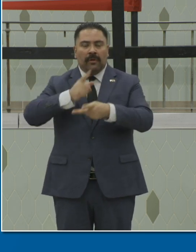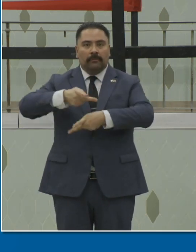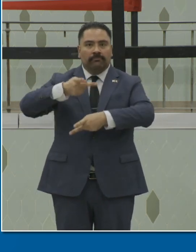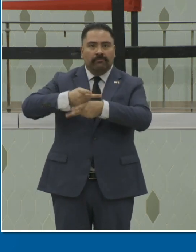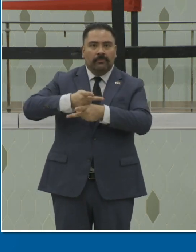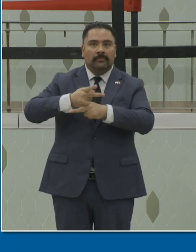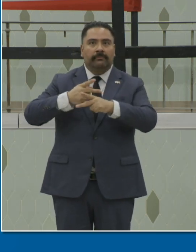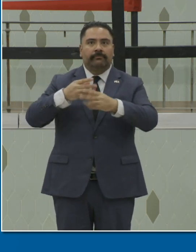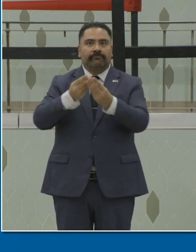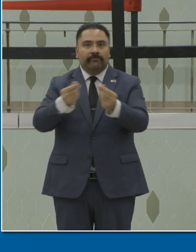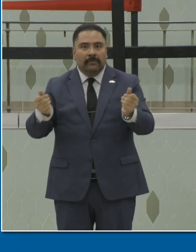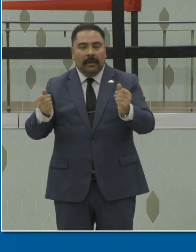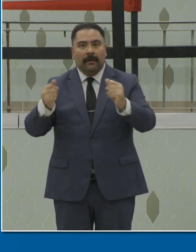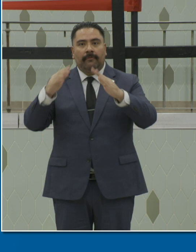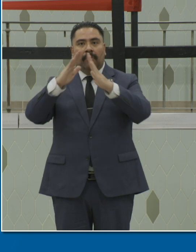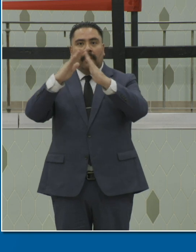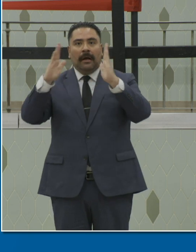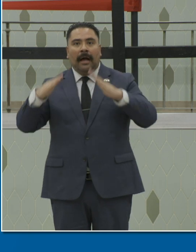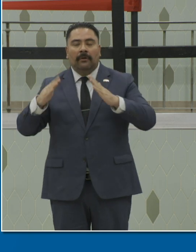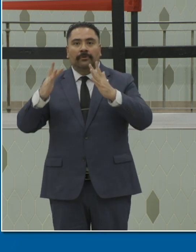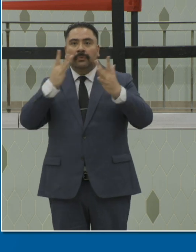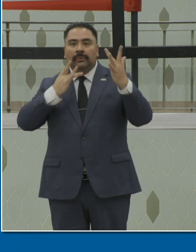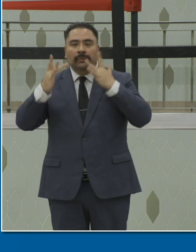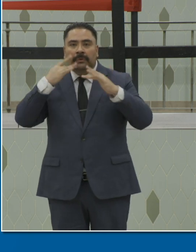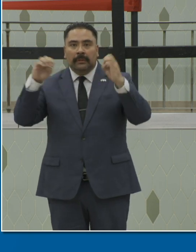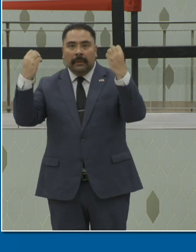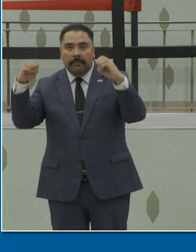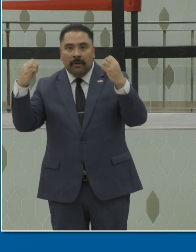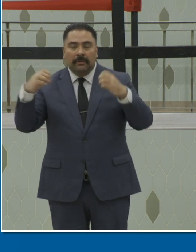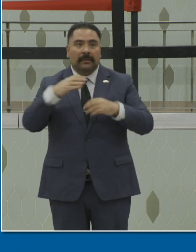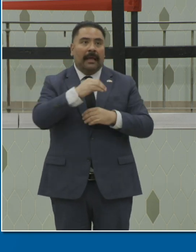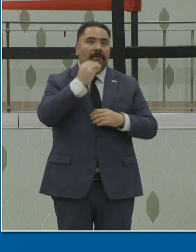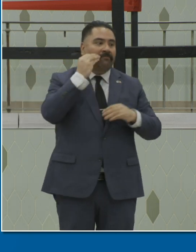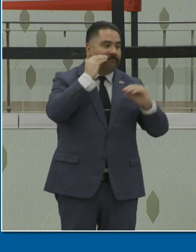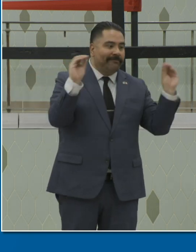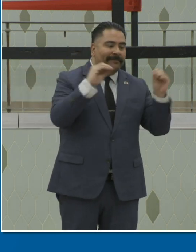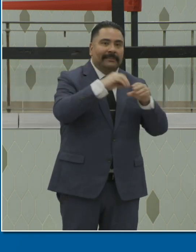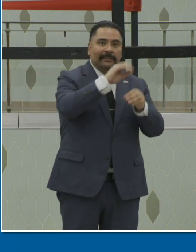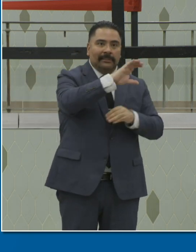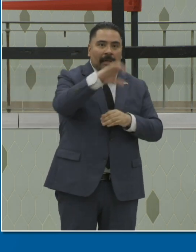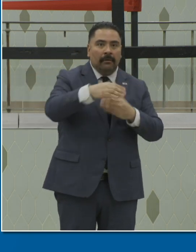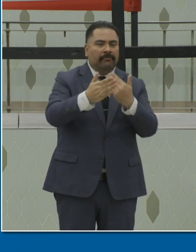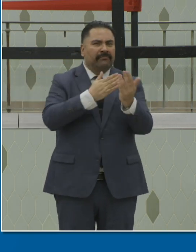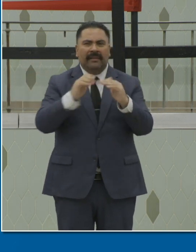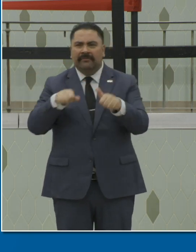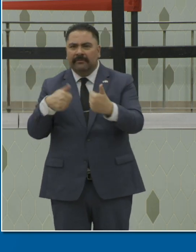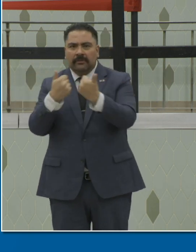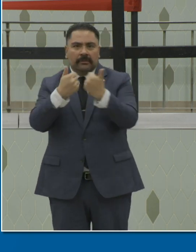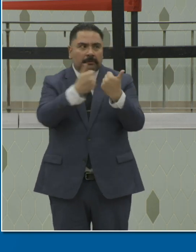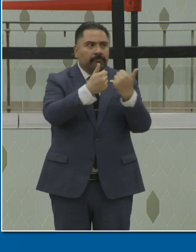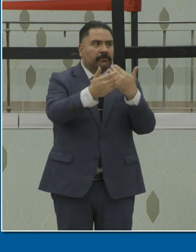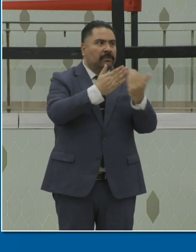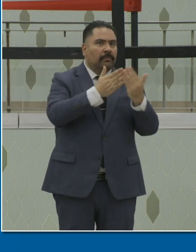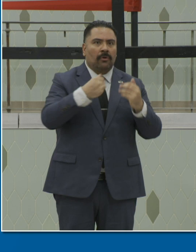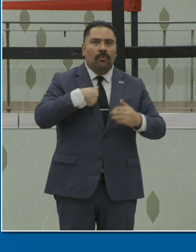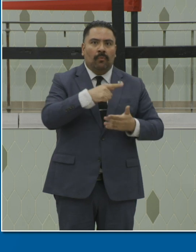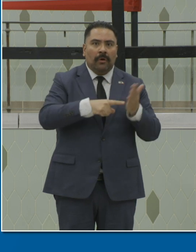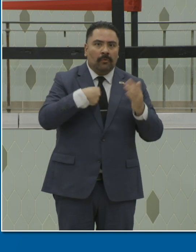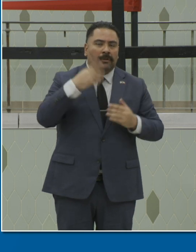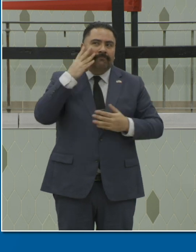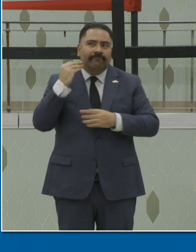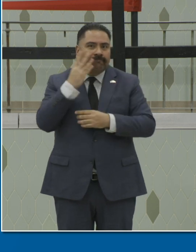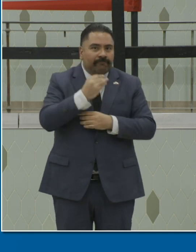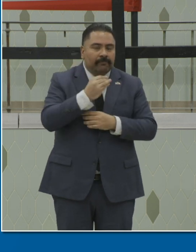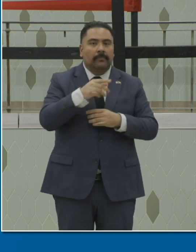the city's housing crisis and addressing homelessness in Chicago. And no matter what the challenge is, and no matter what we face,